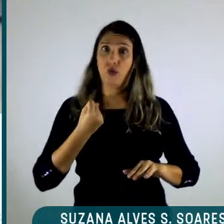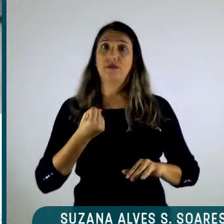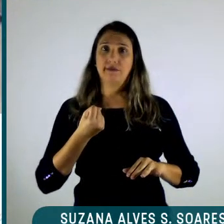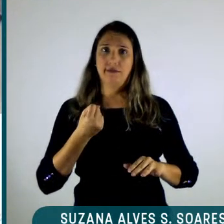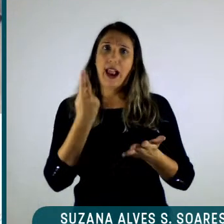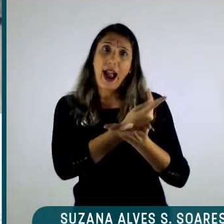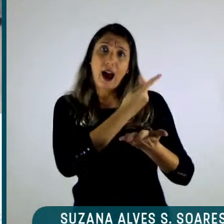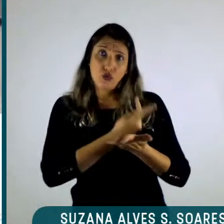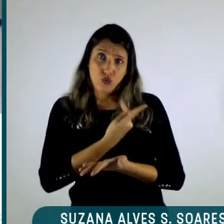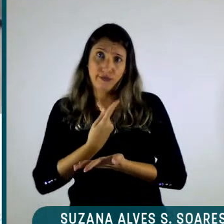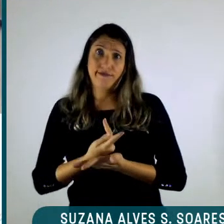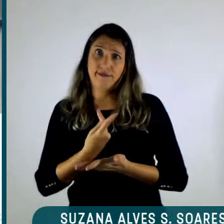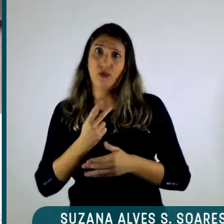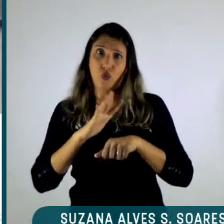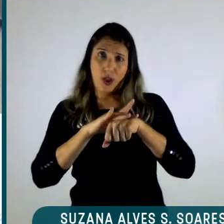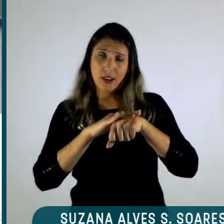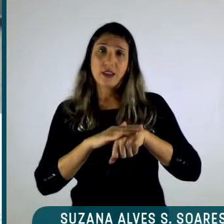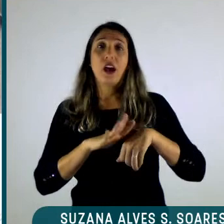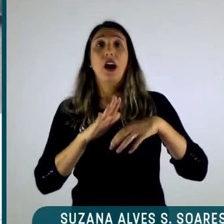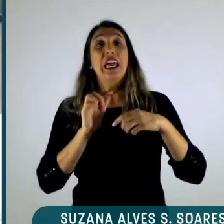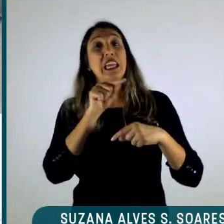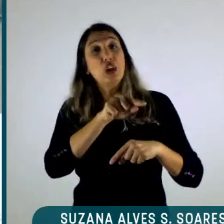wait for the number of cases to drop.